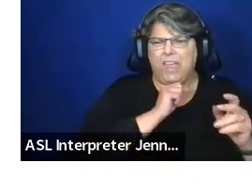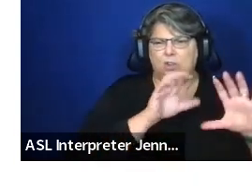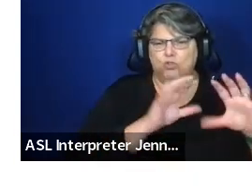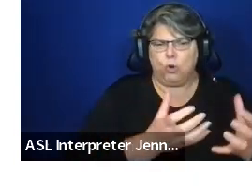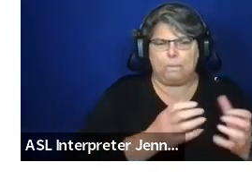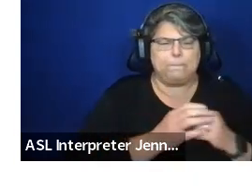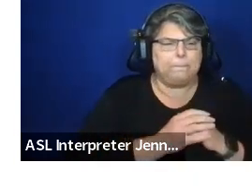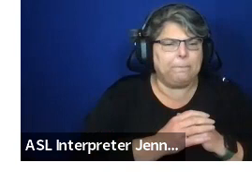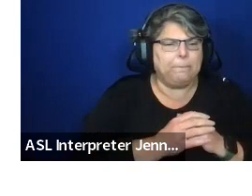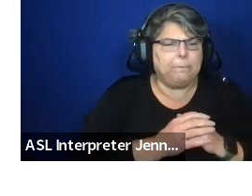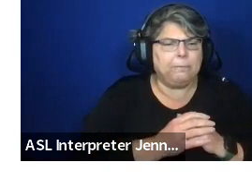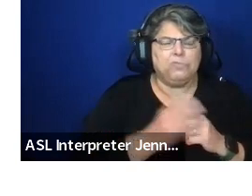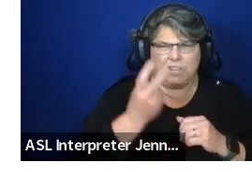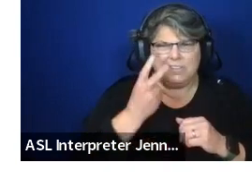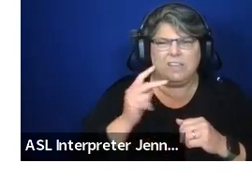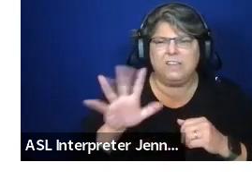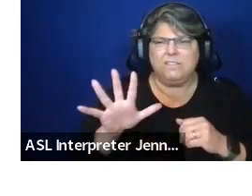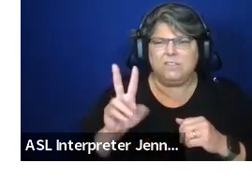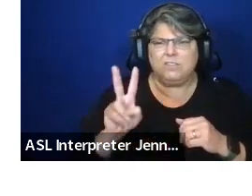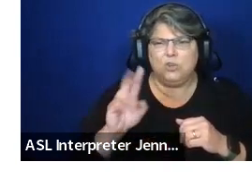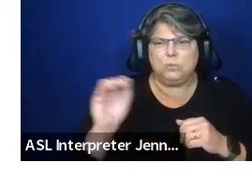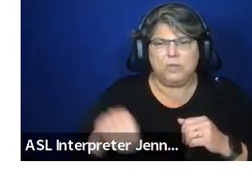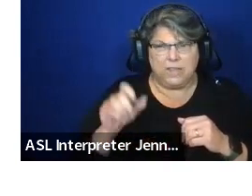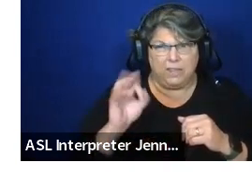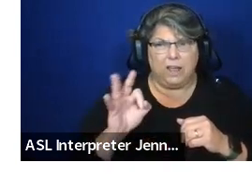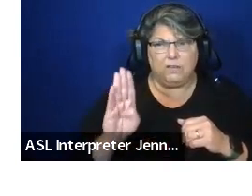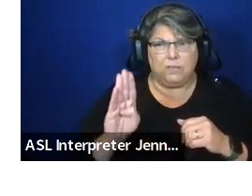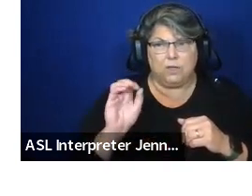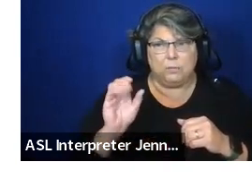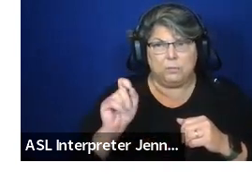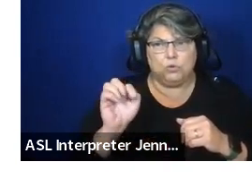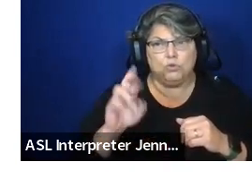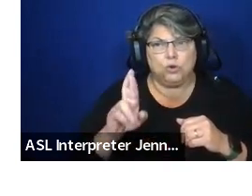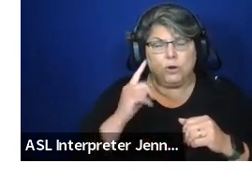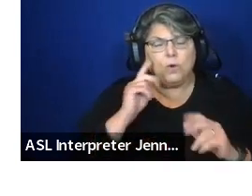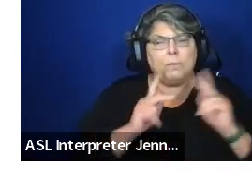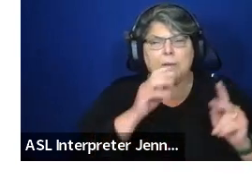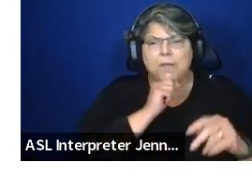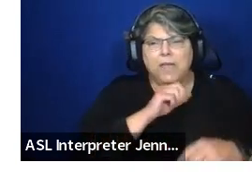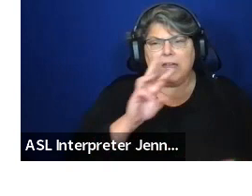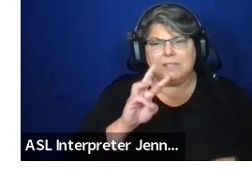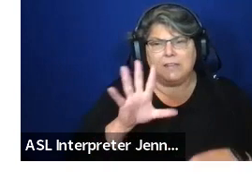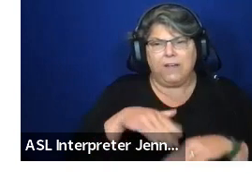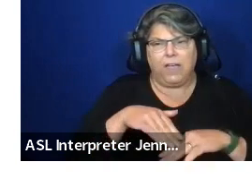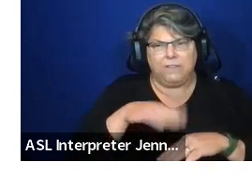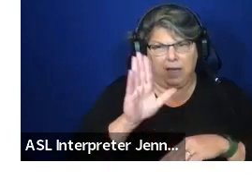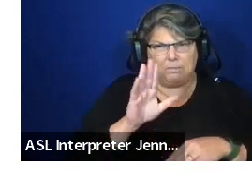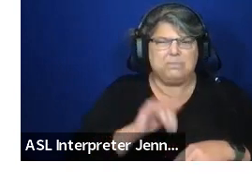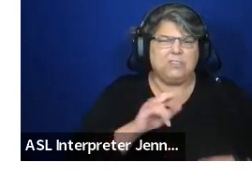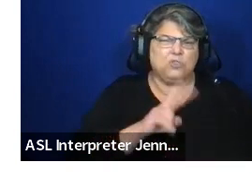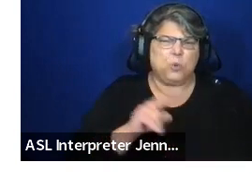see 52% of the boosters have gone to the 65 plus age group, which represents